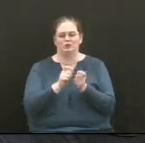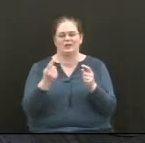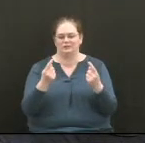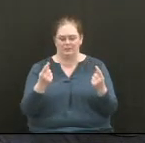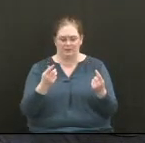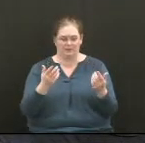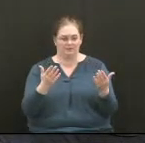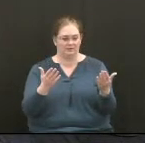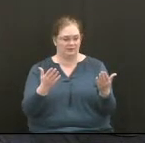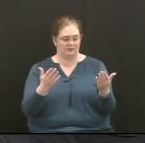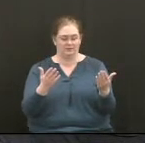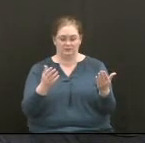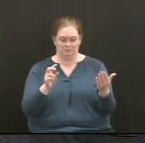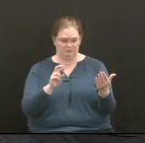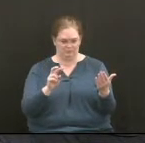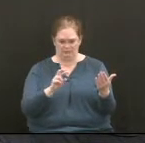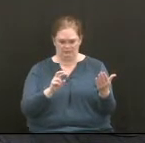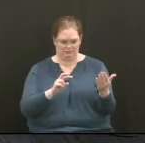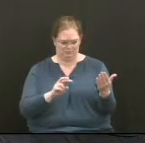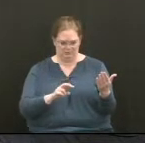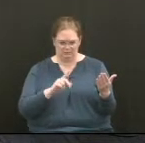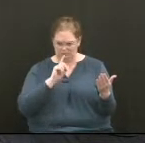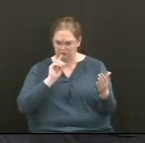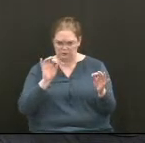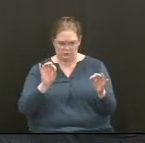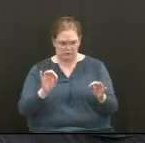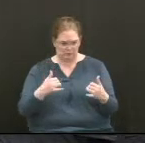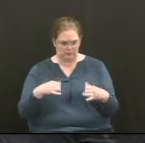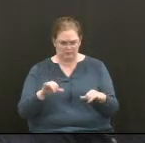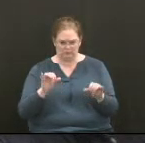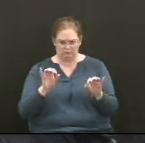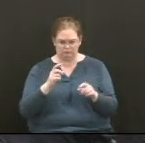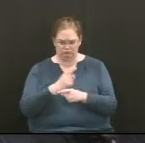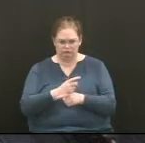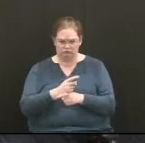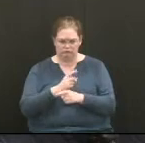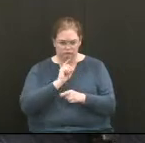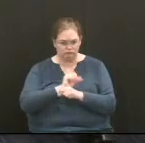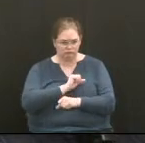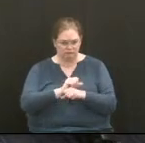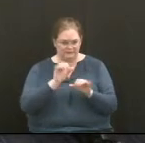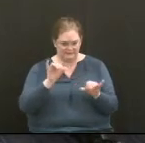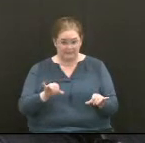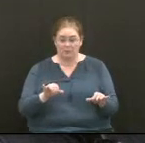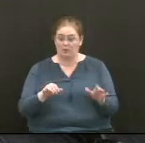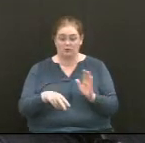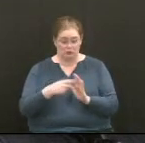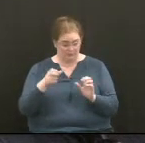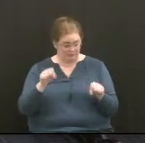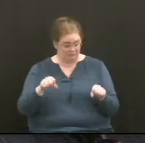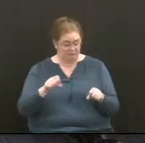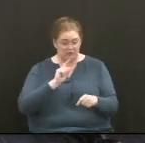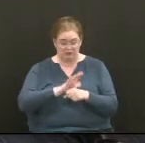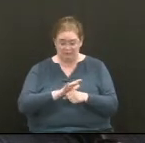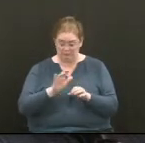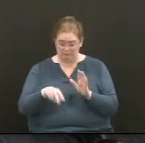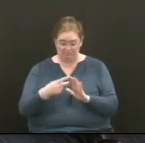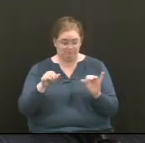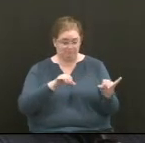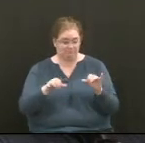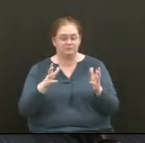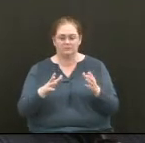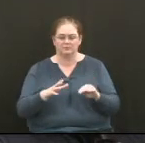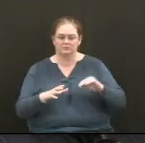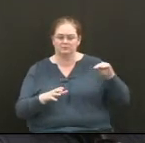something, just to make sure that everything is literally the same. And then once it's a duplicate, once confirmed it's a duplicate, it's